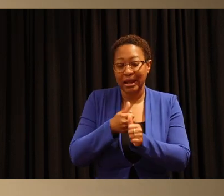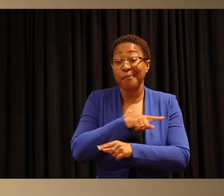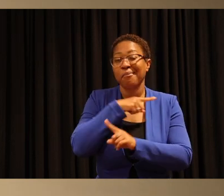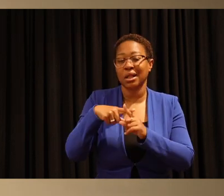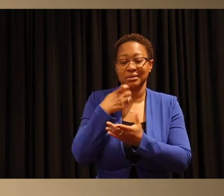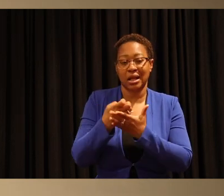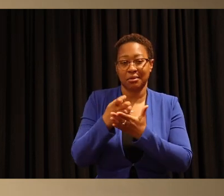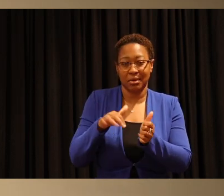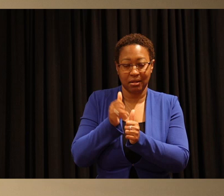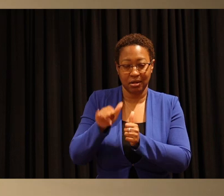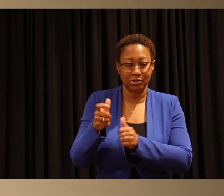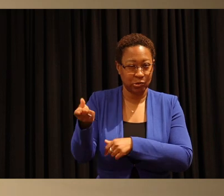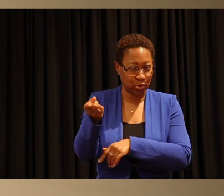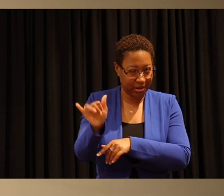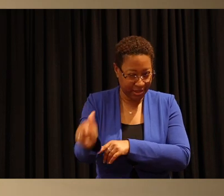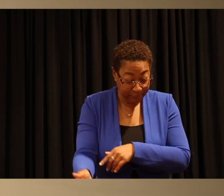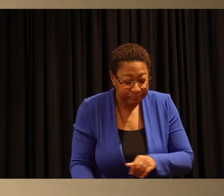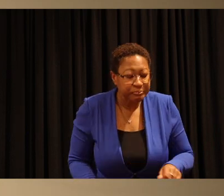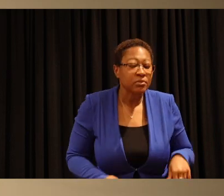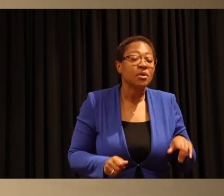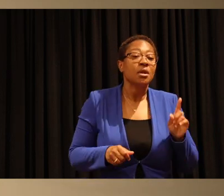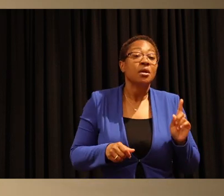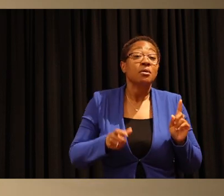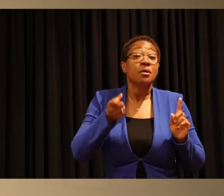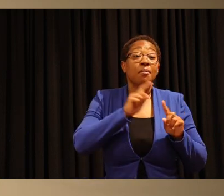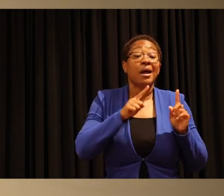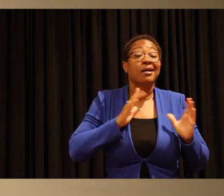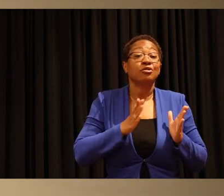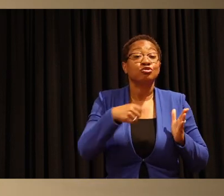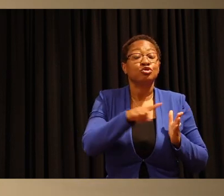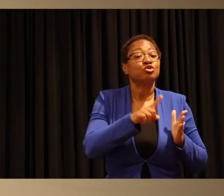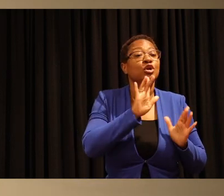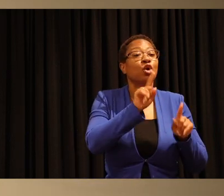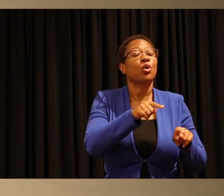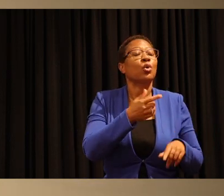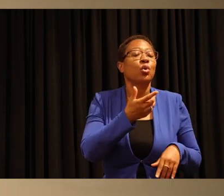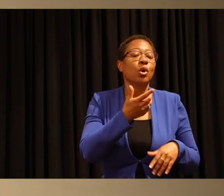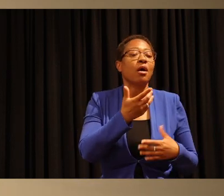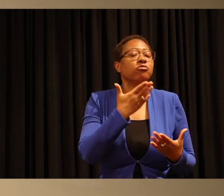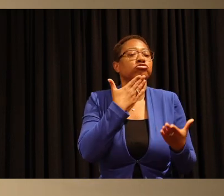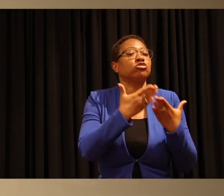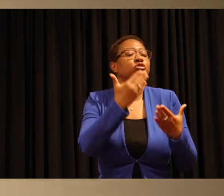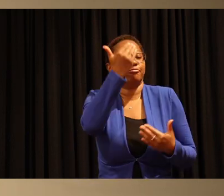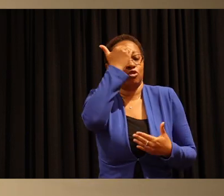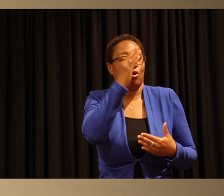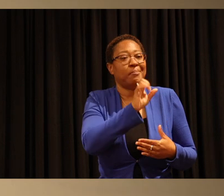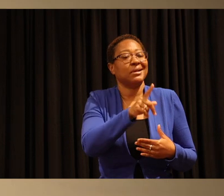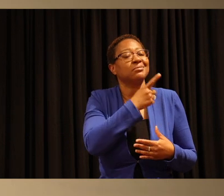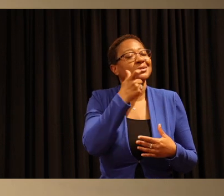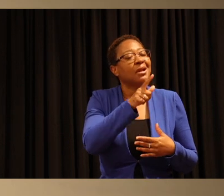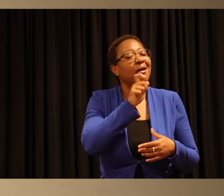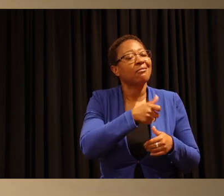element to it, so we'll talk about both of those elements. But I'd encourage you to go to a reputable lender. Banks have to comply with the